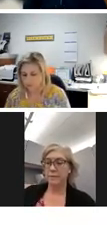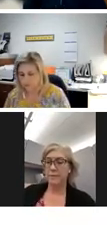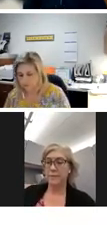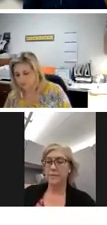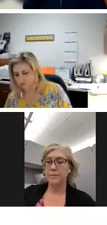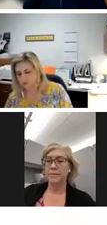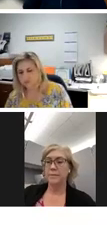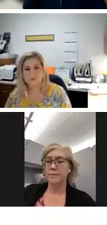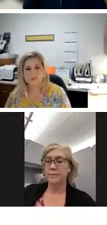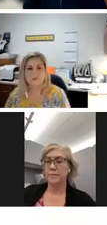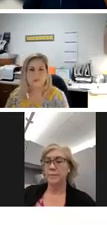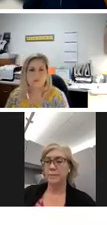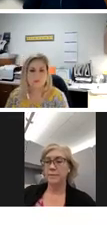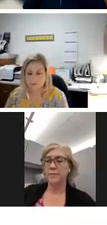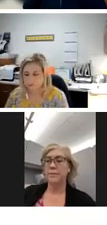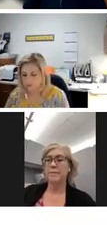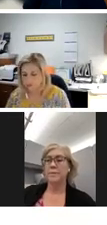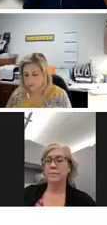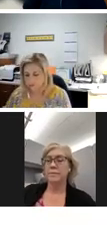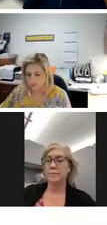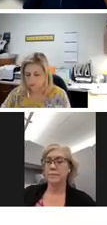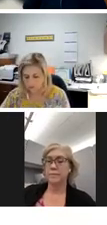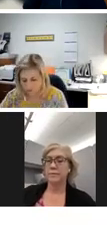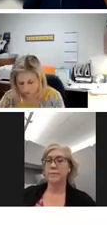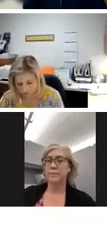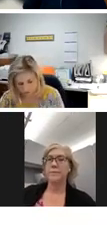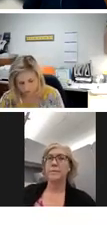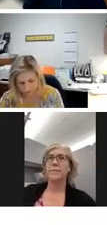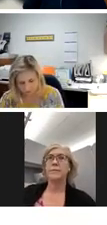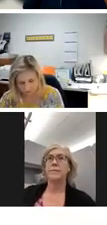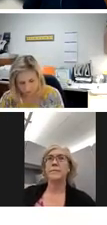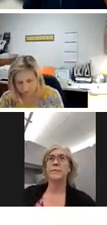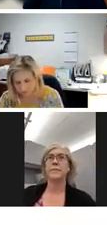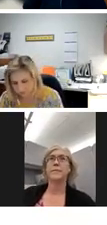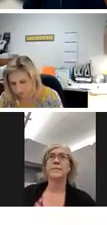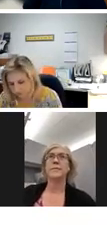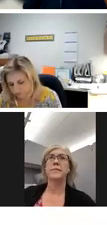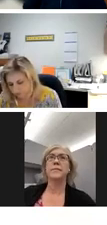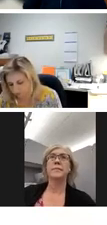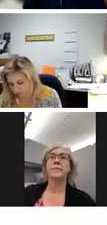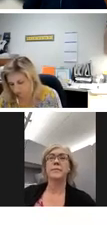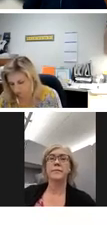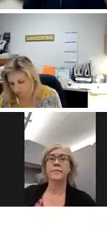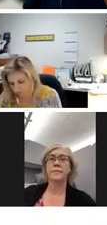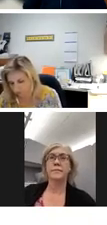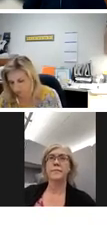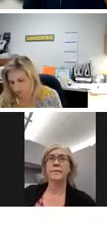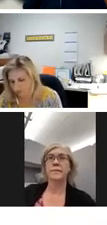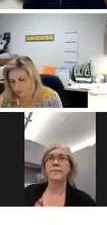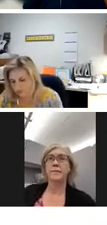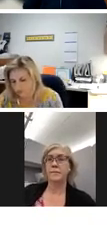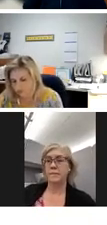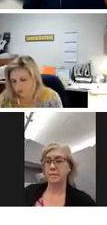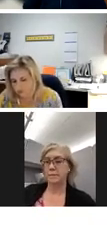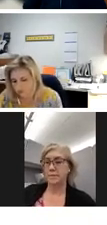and county of Sacramento. And what that means is that on our board sits two city council and two county board of supervisors.